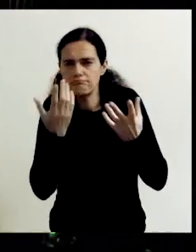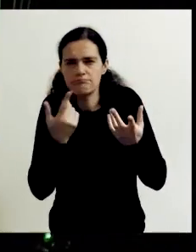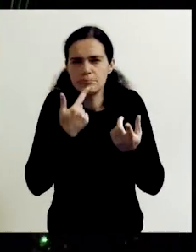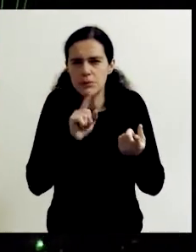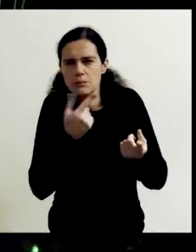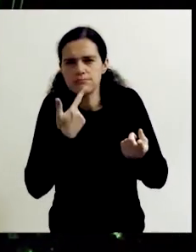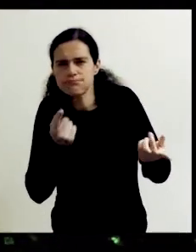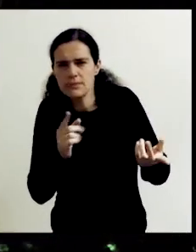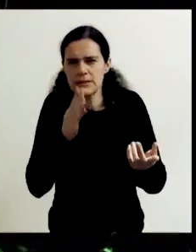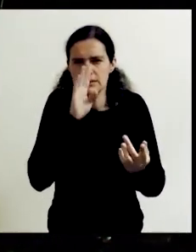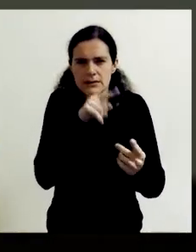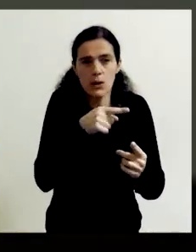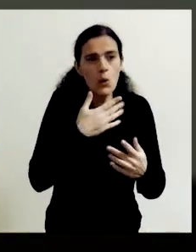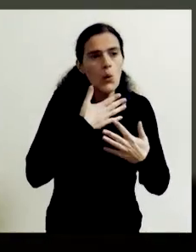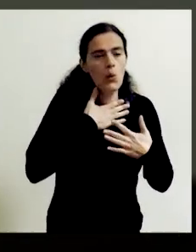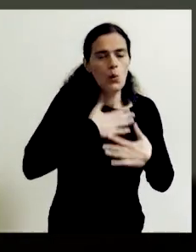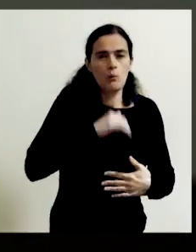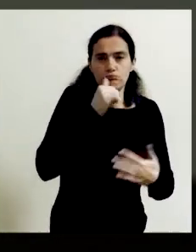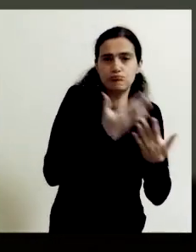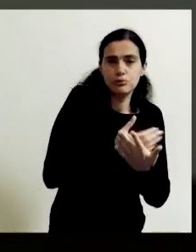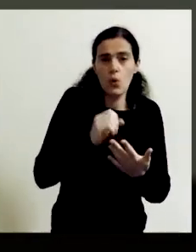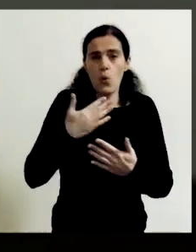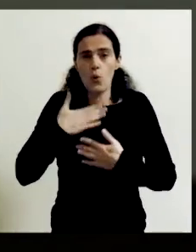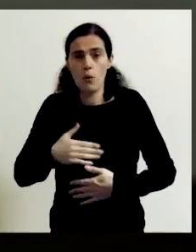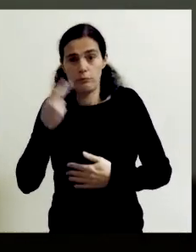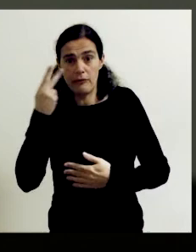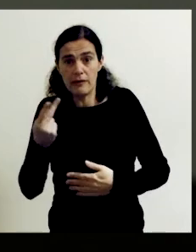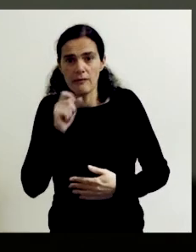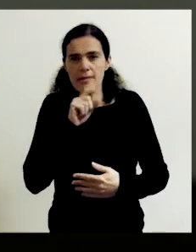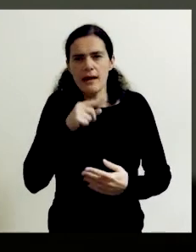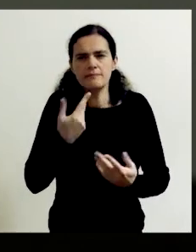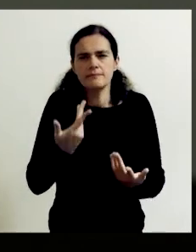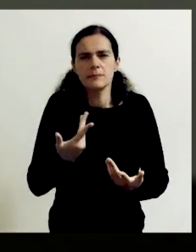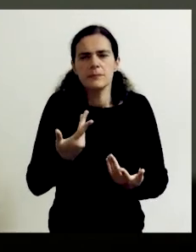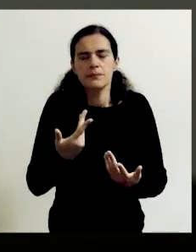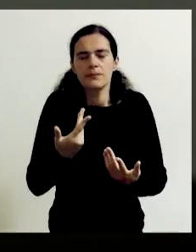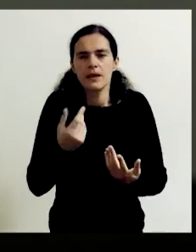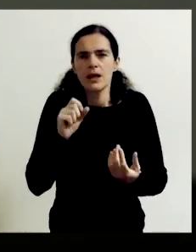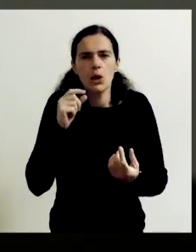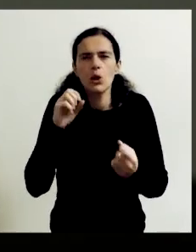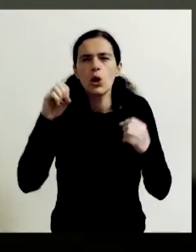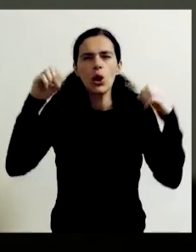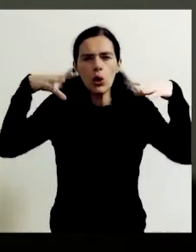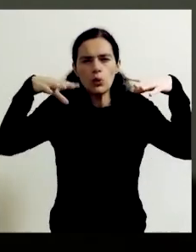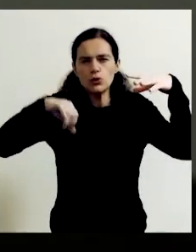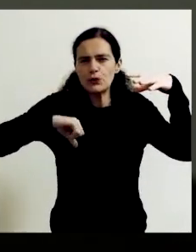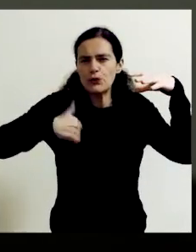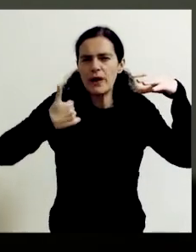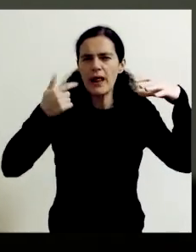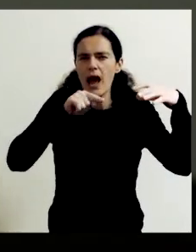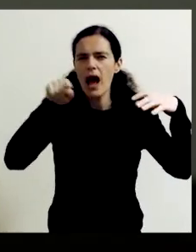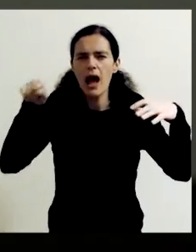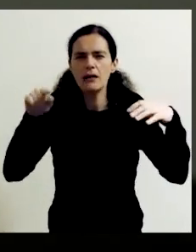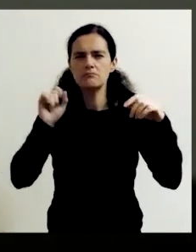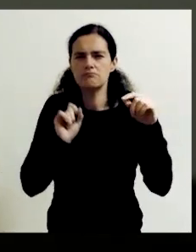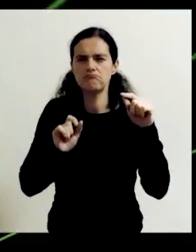to you if this is a corpse or a body, from which you have this transcending green